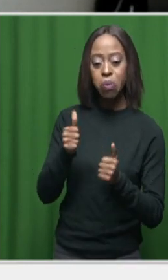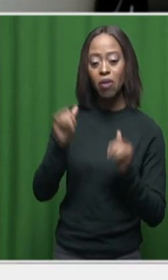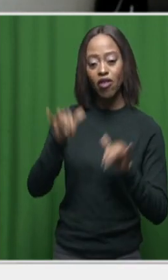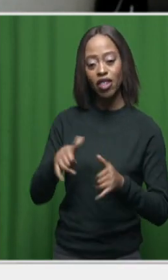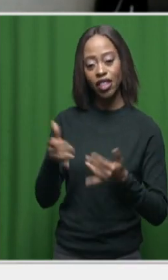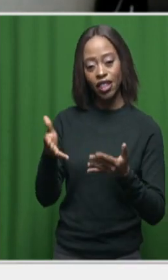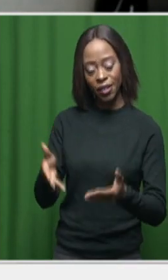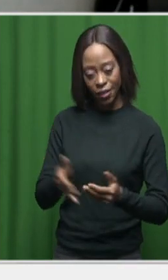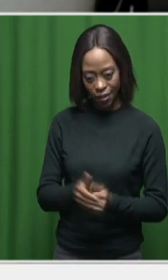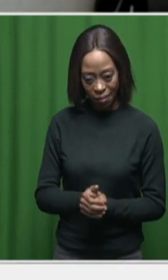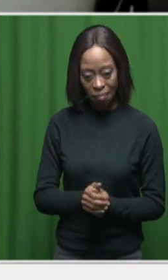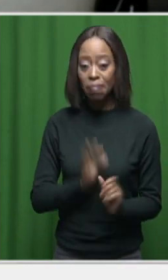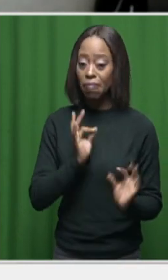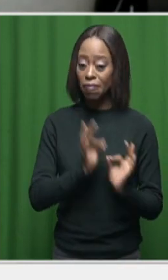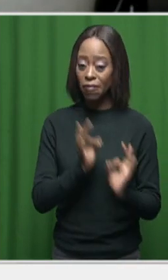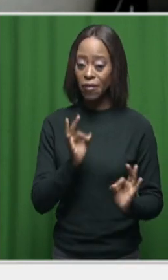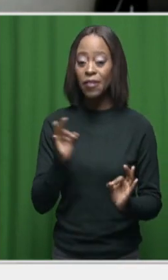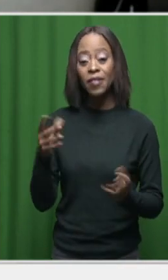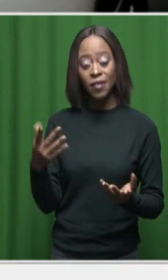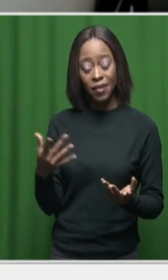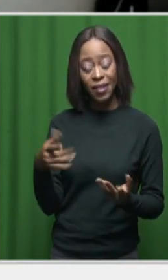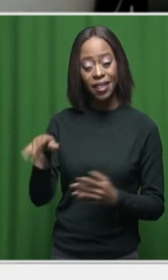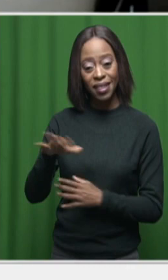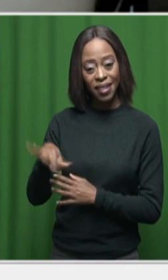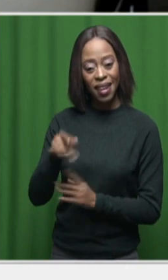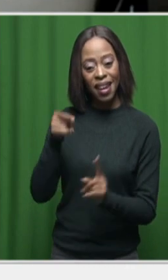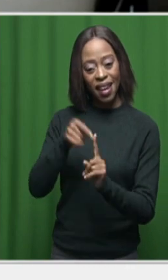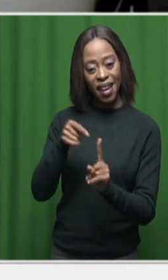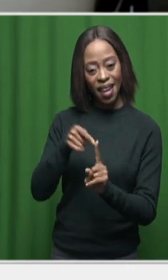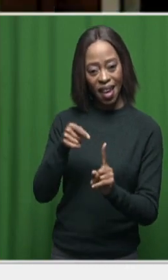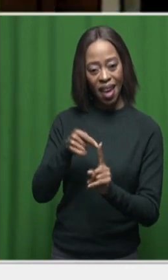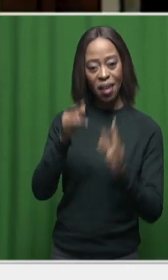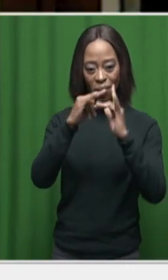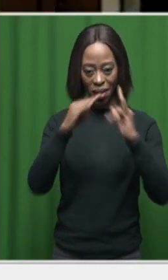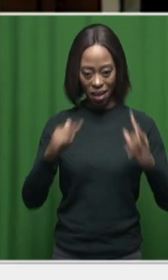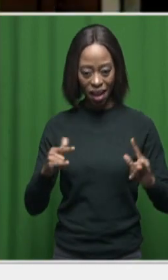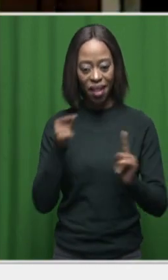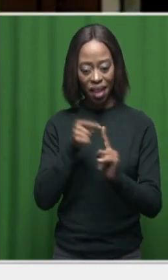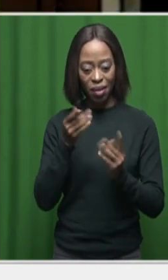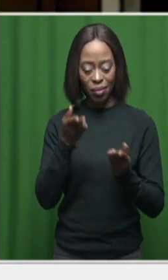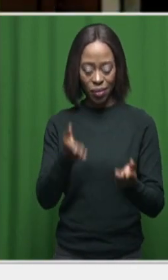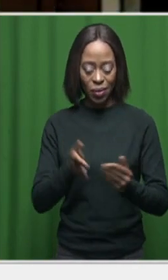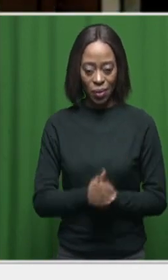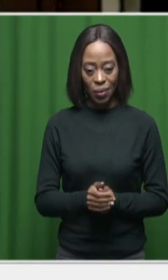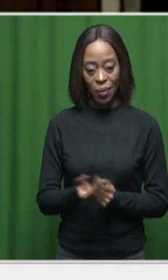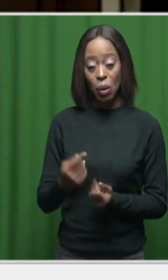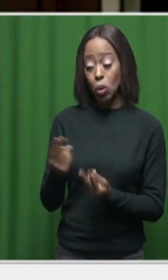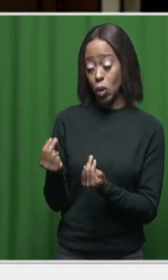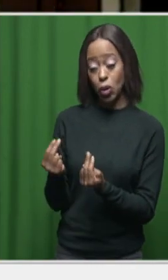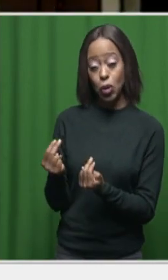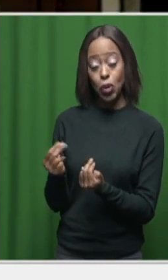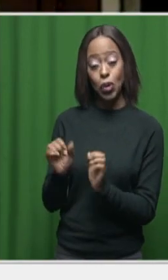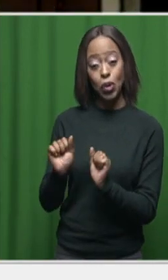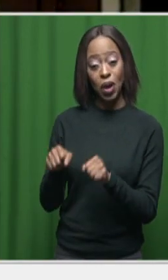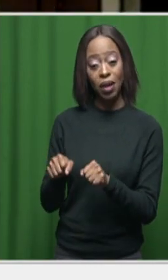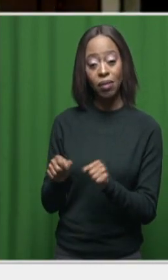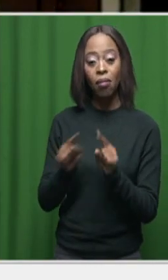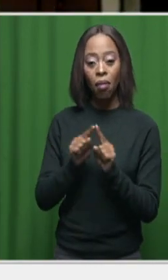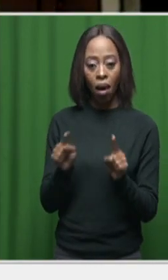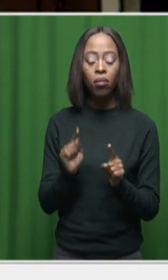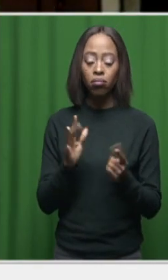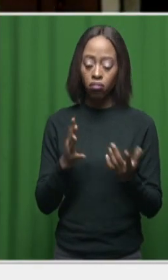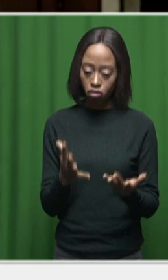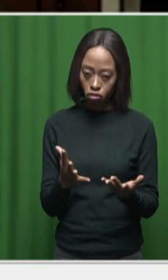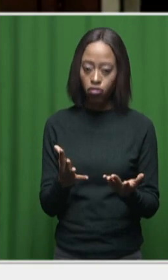Mabula. And that's exactly where Safari Plains tent comes in. Safari Plains is fairly new, however it is part